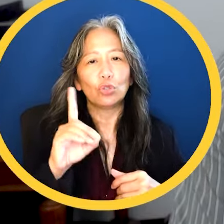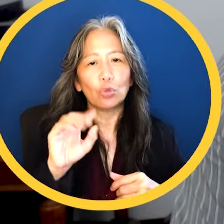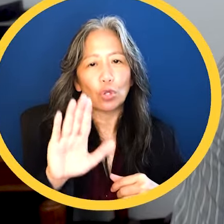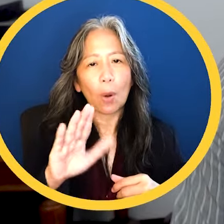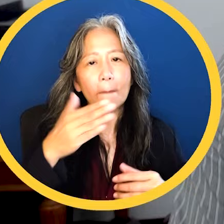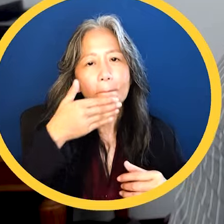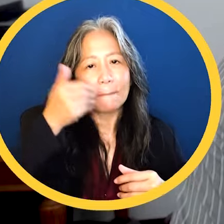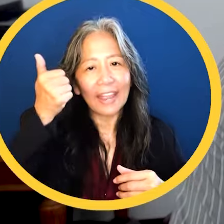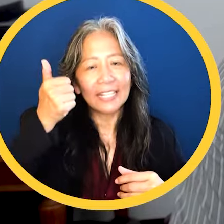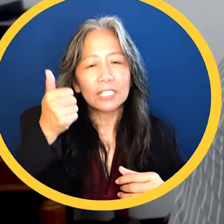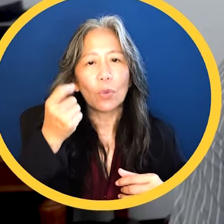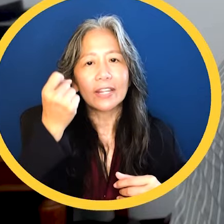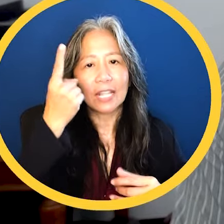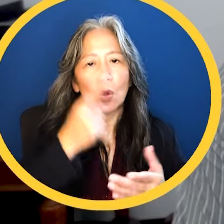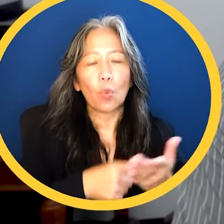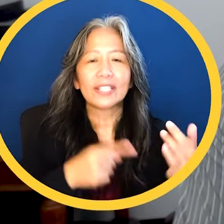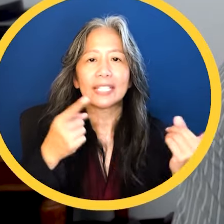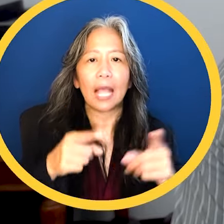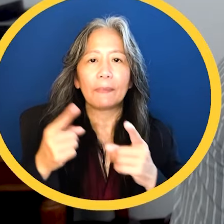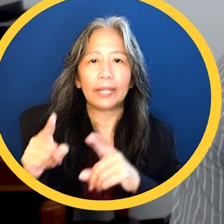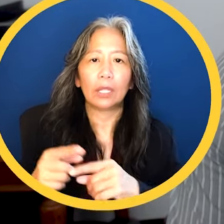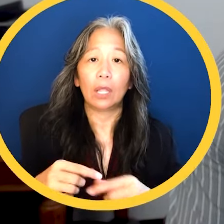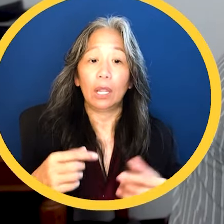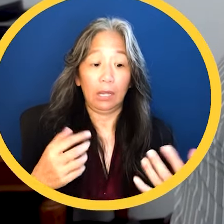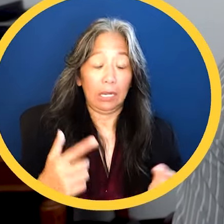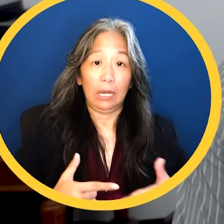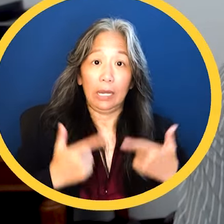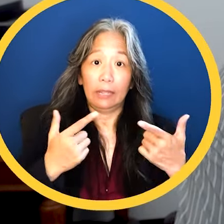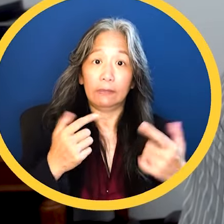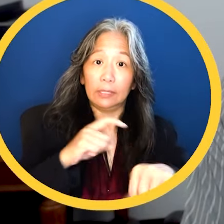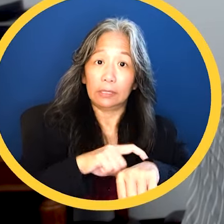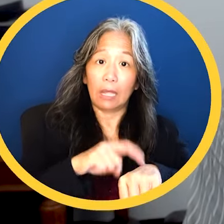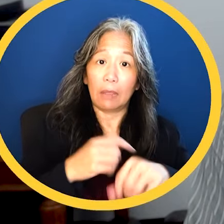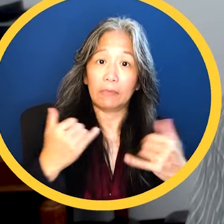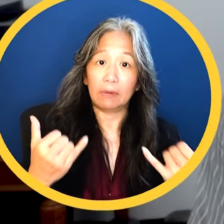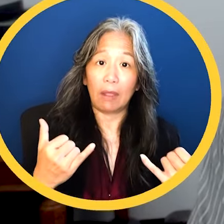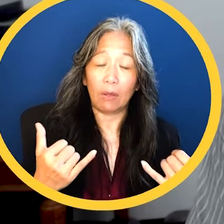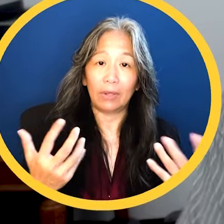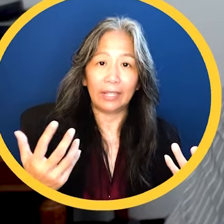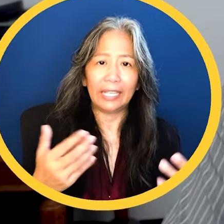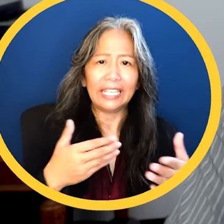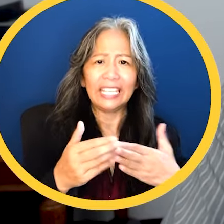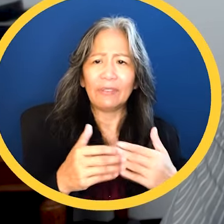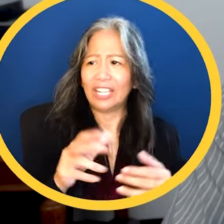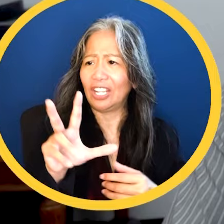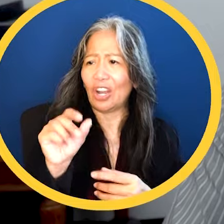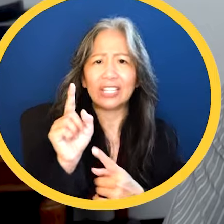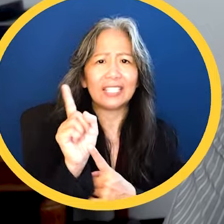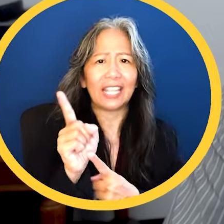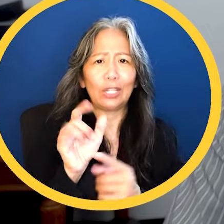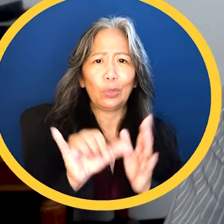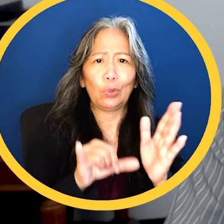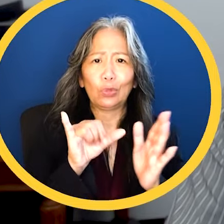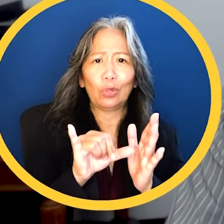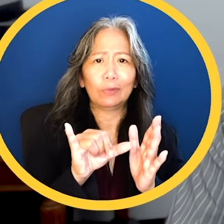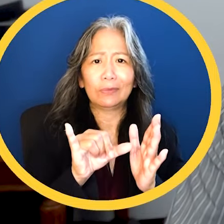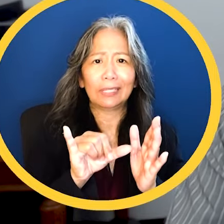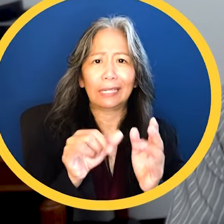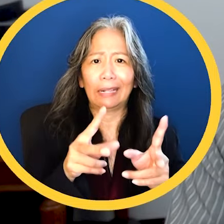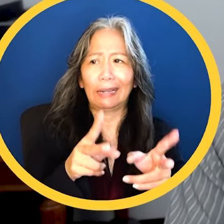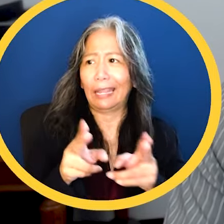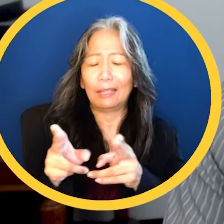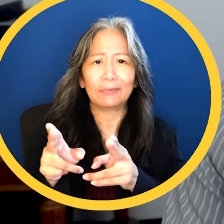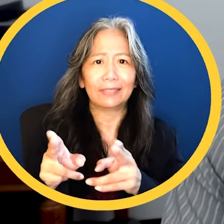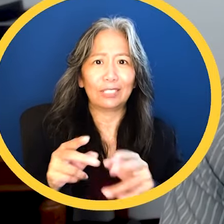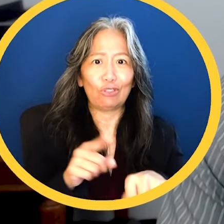just do your best to understand what's happening. You know, we live in a time now where even 30-second YouTube clips are too